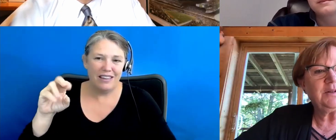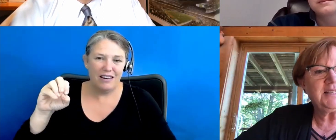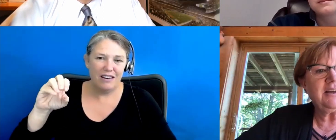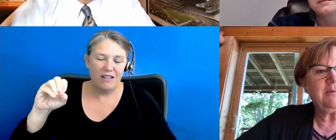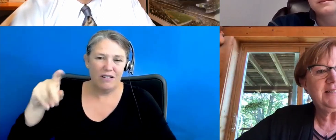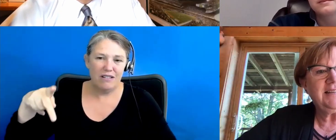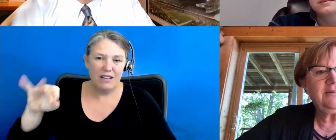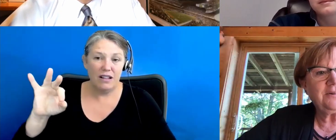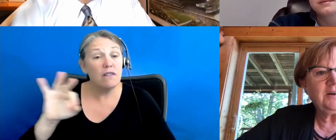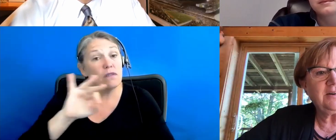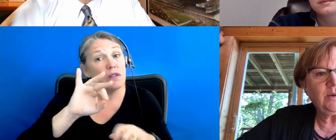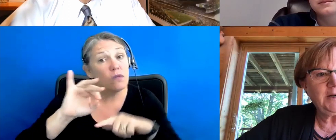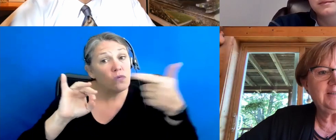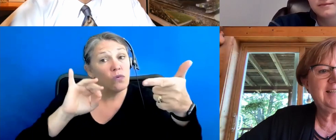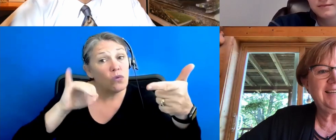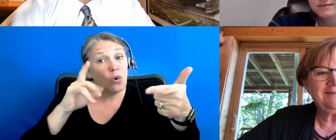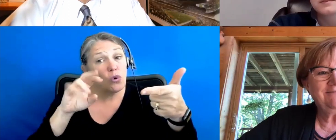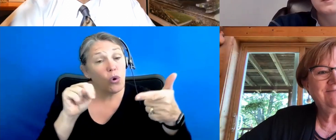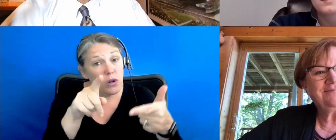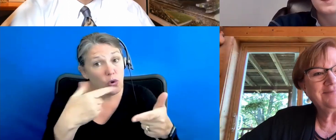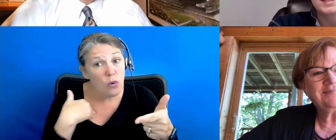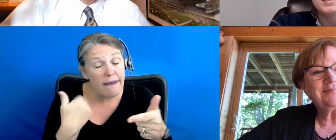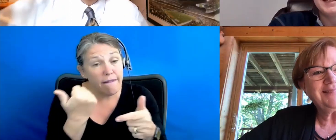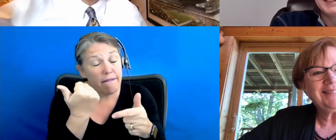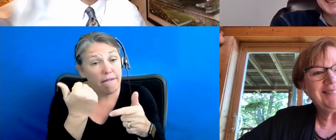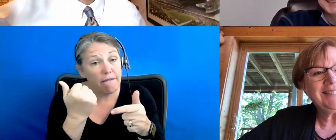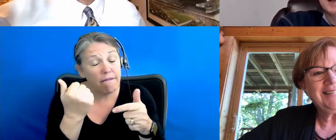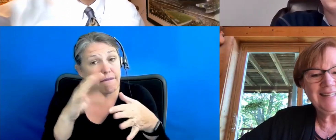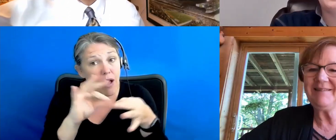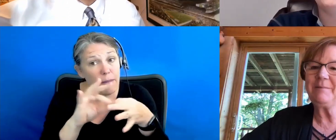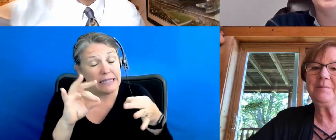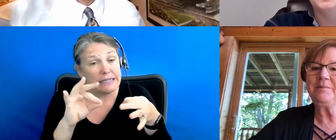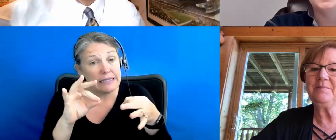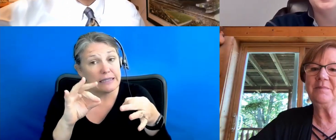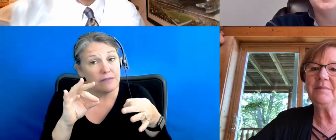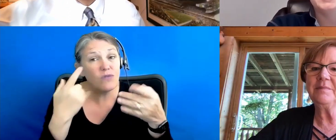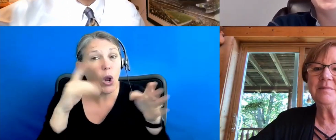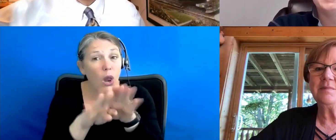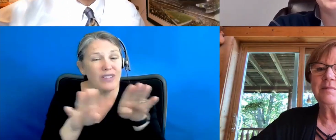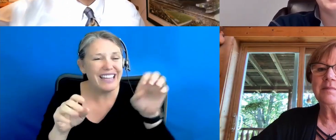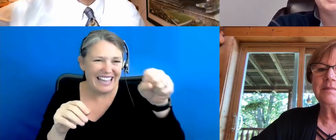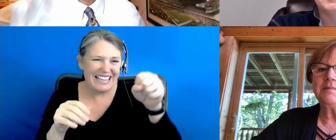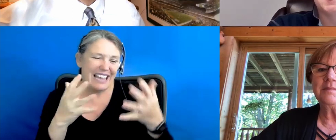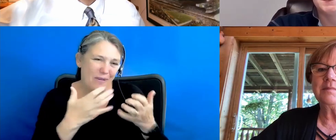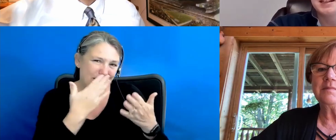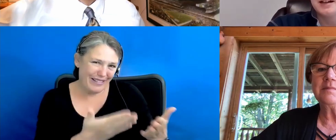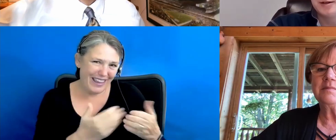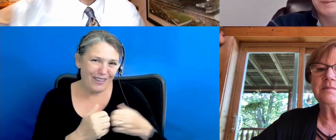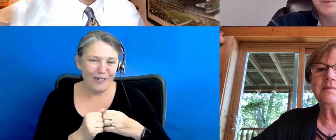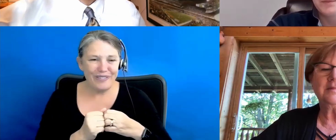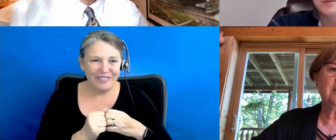some closing comments then for our webinar today? Yes, I would also like to thank you, Andres,